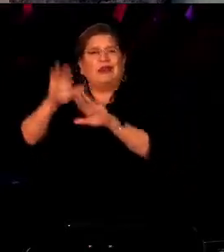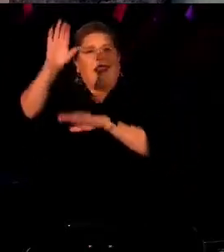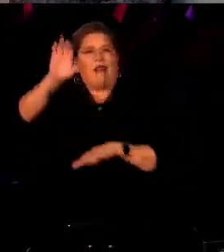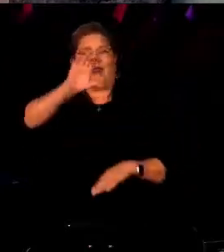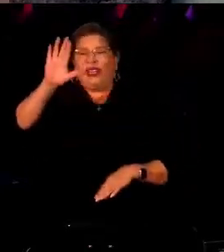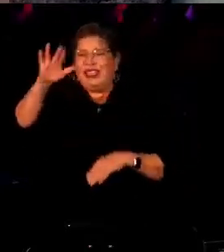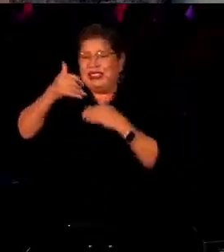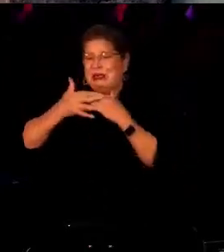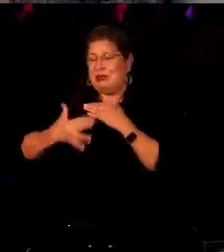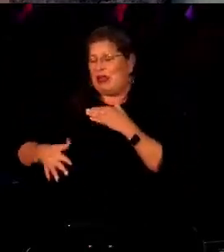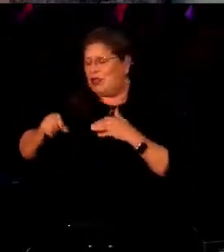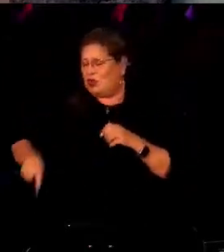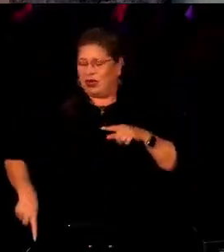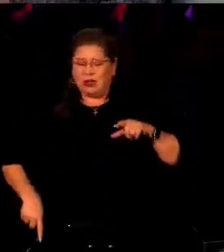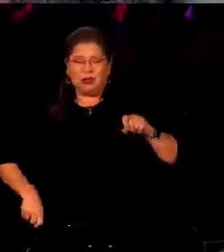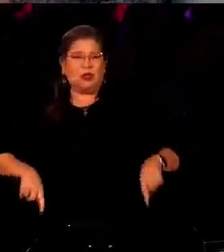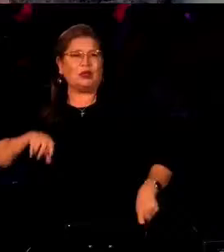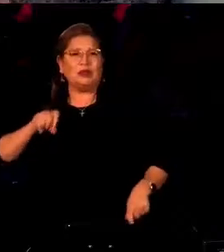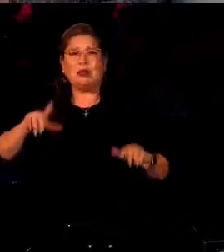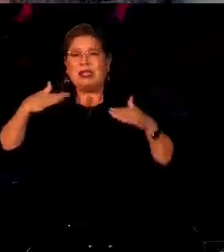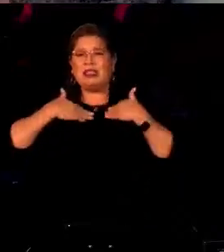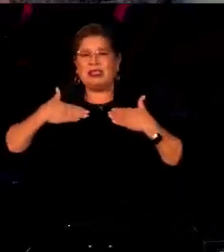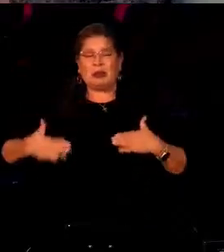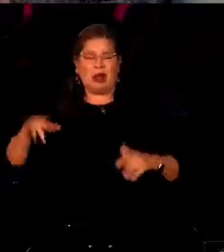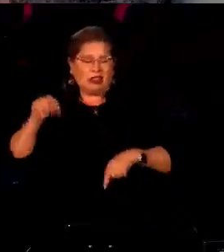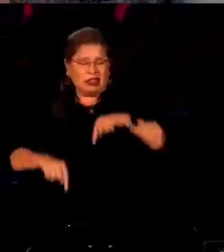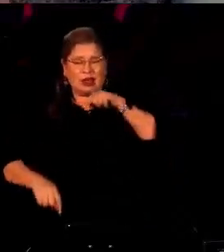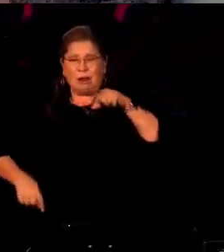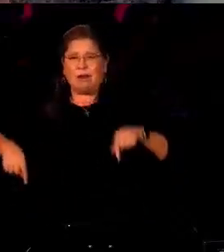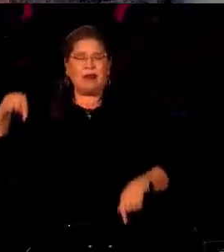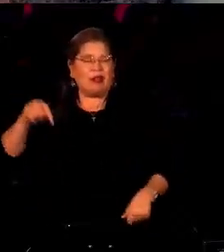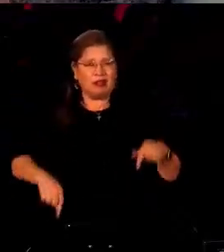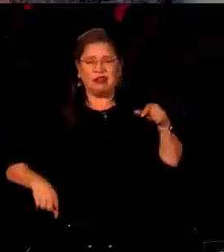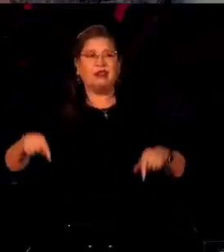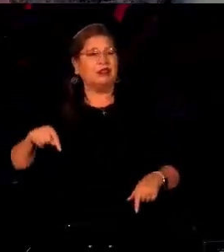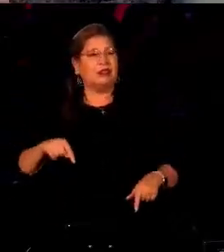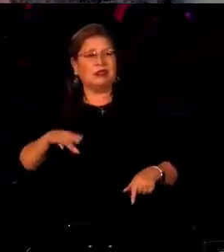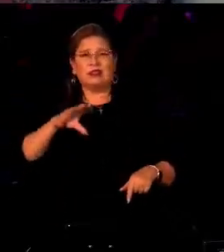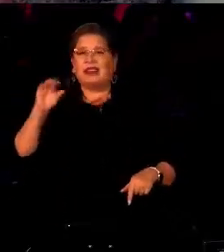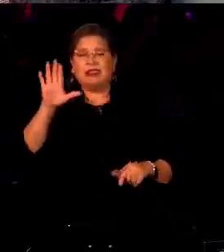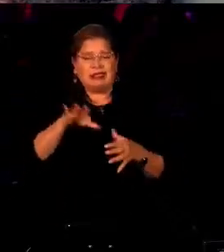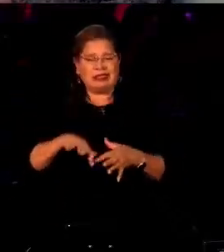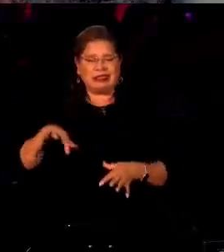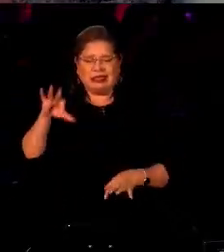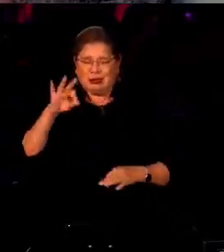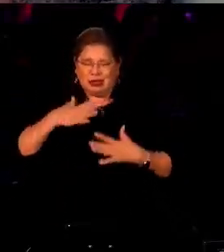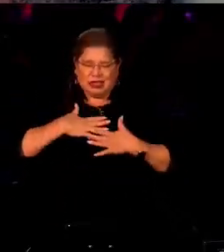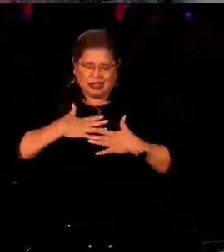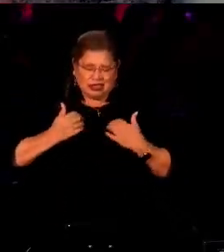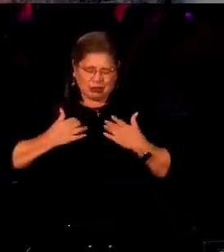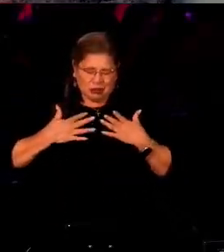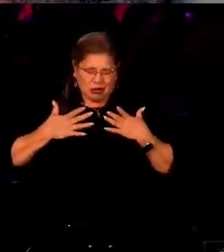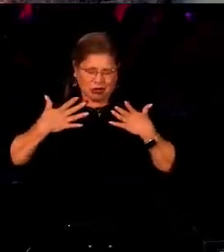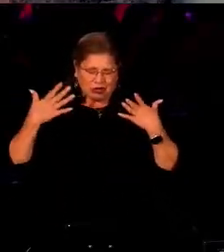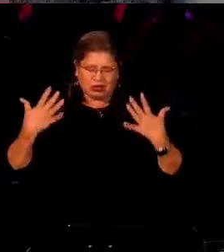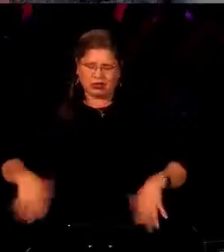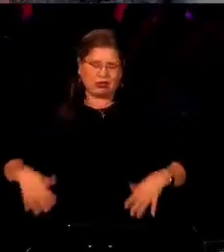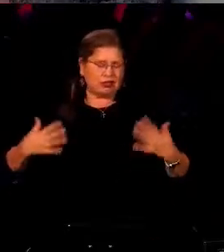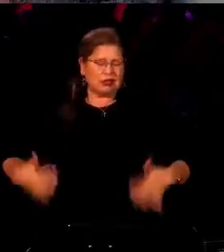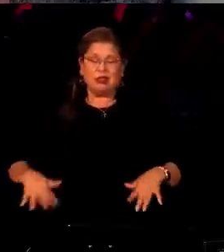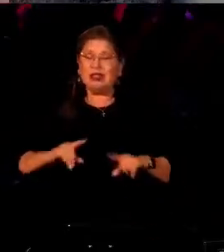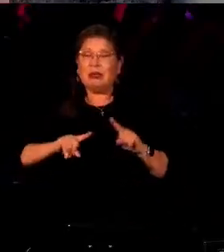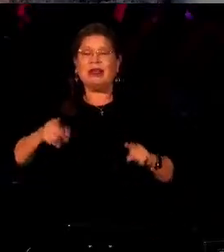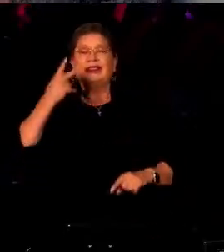blood dripping. His body stumbling. And his spirit's burdened. But you see,